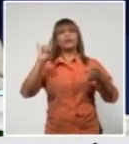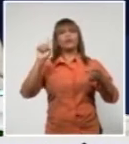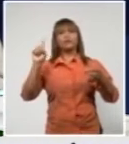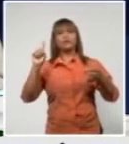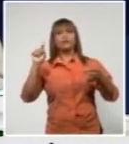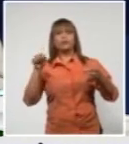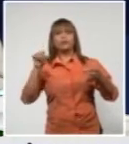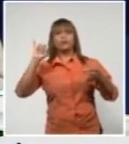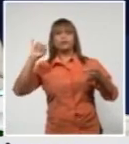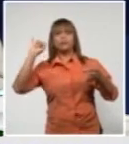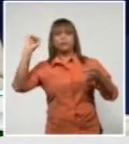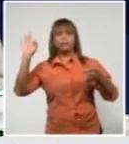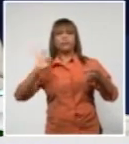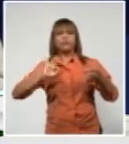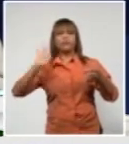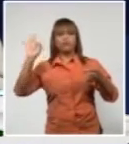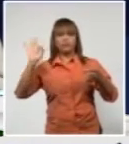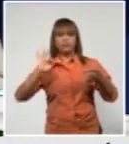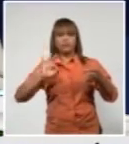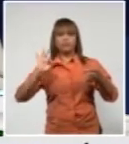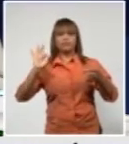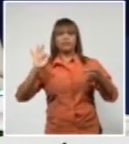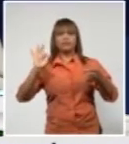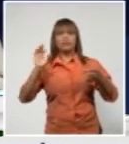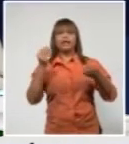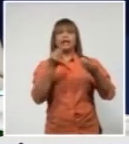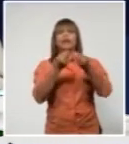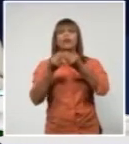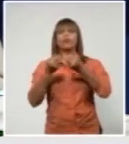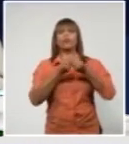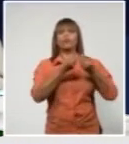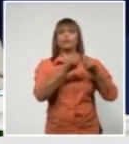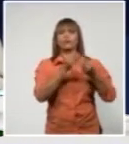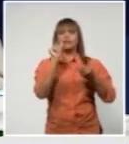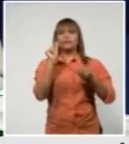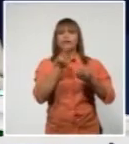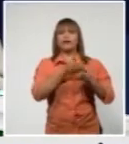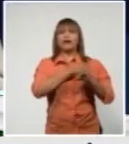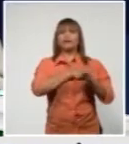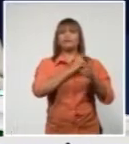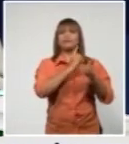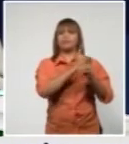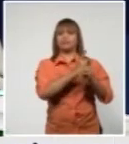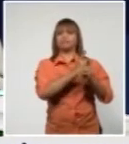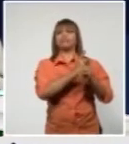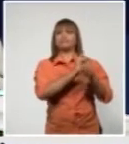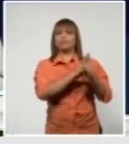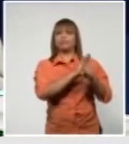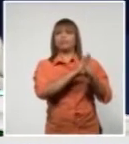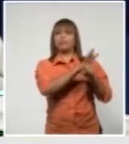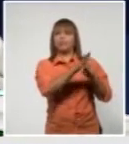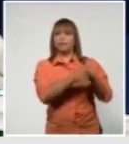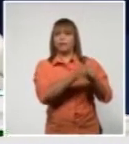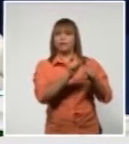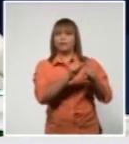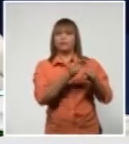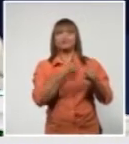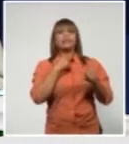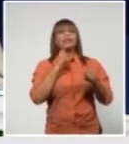the virus. The source of infection linked to 4 cases yesterday is yet to be